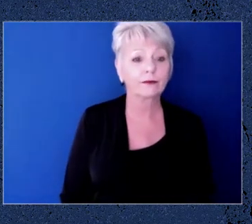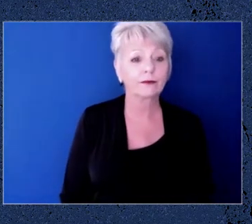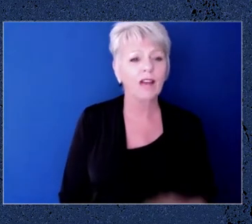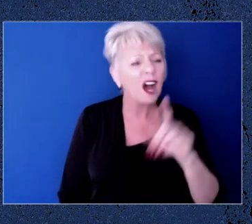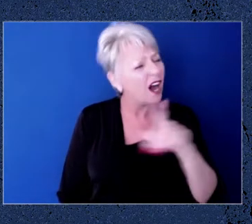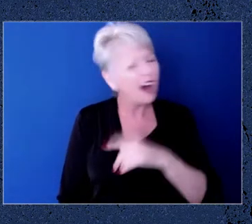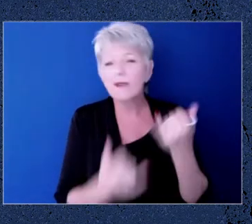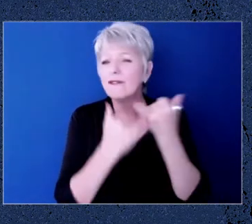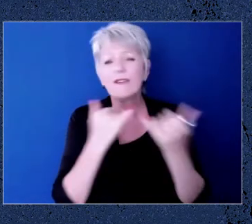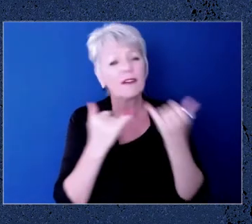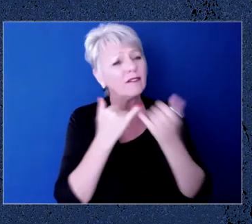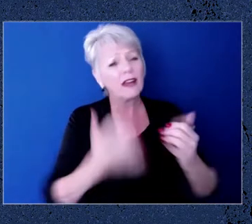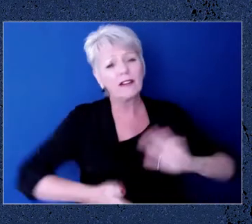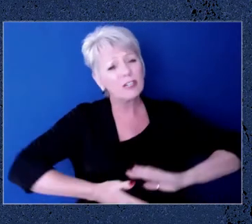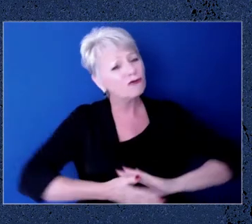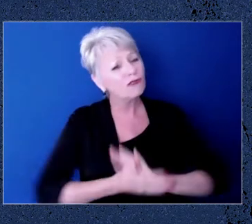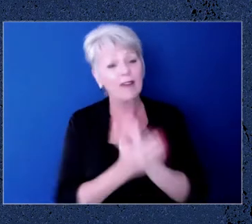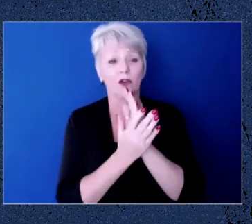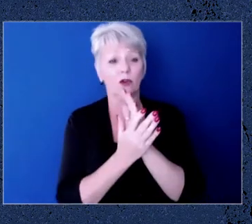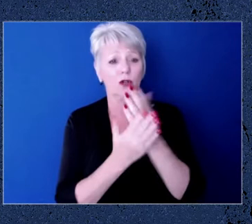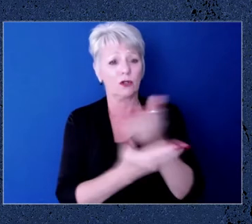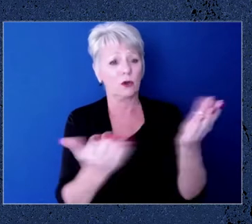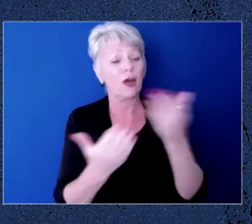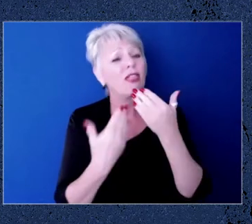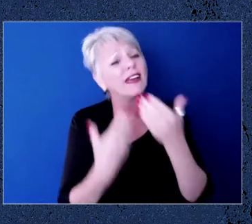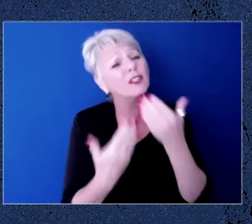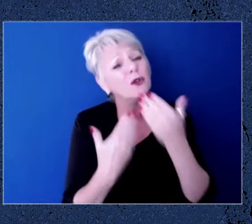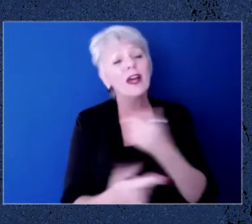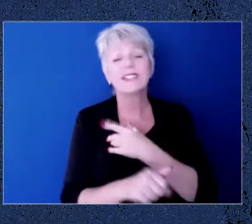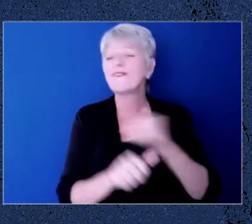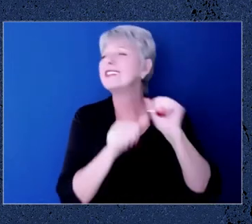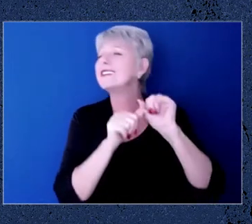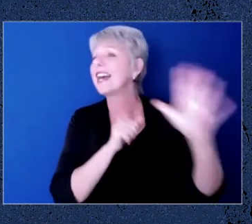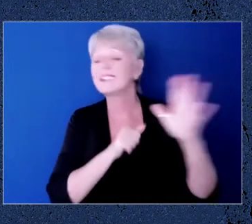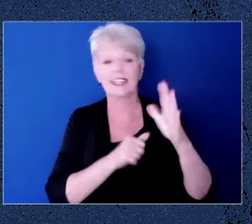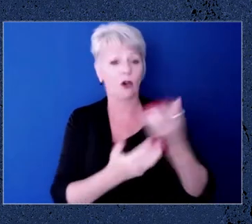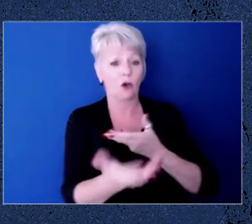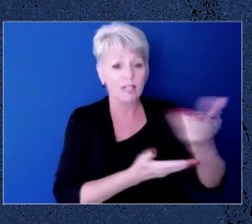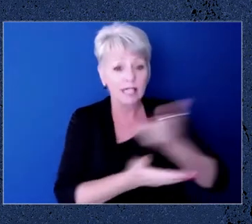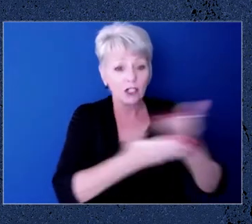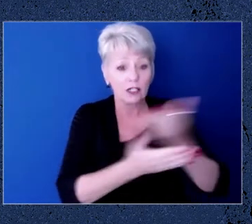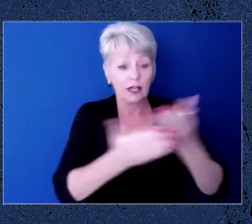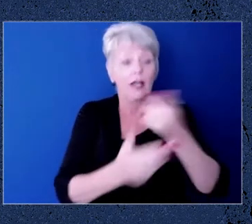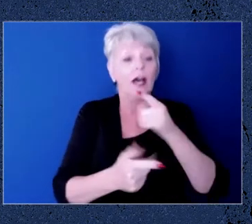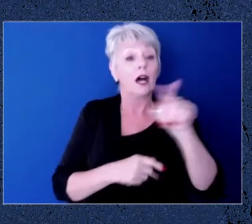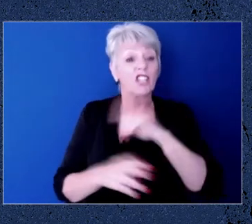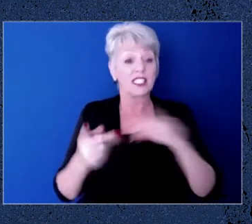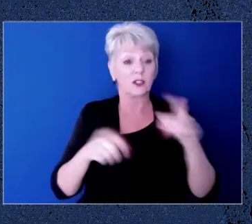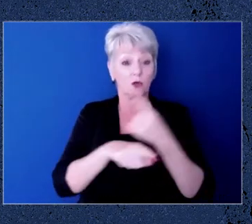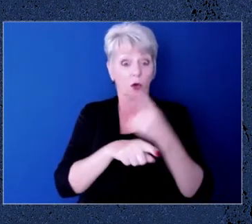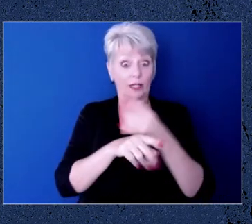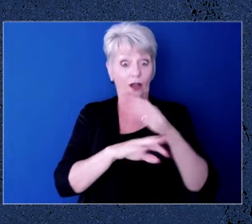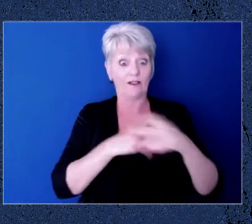both for laying all this out for us, Kate and Michael. This is a fantastic conversation. I'm really enjoying it so far. Just in terms of getting some